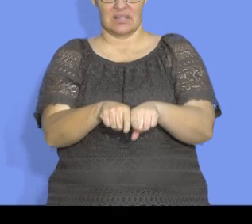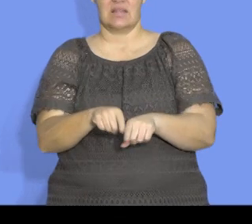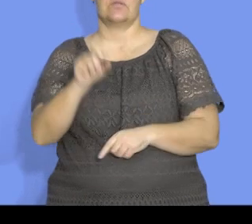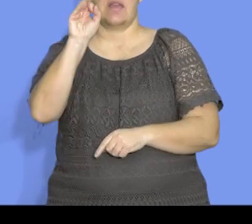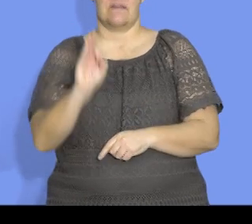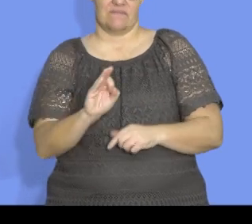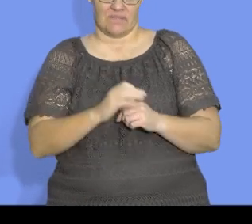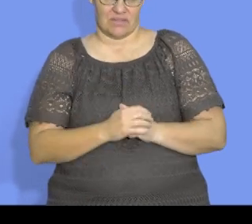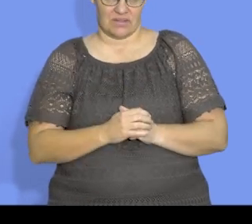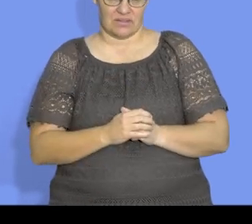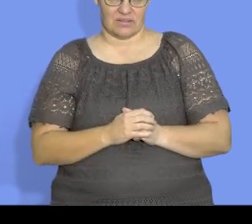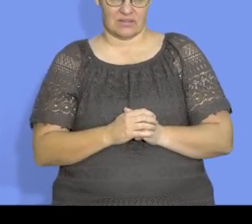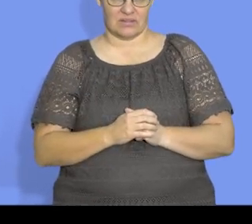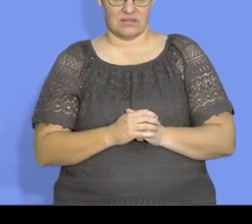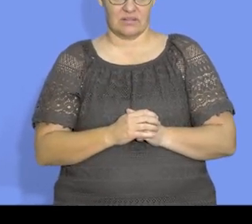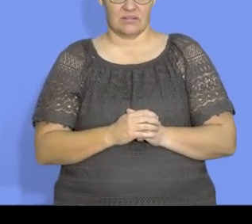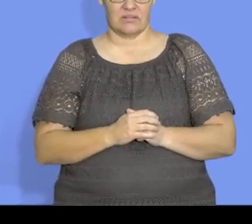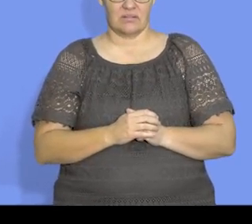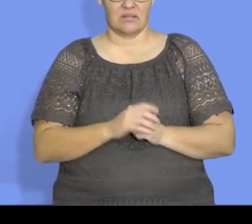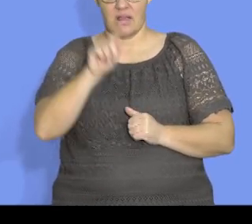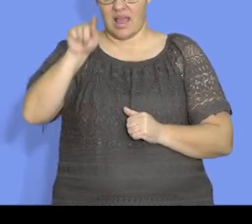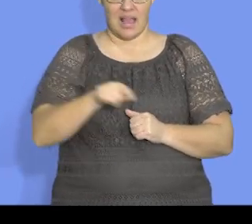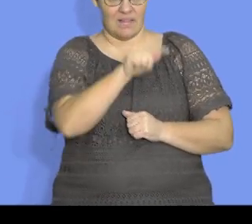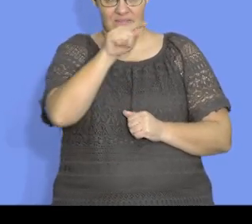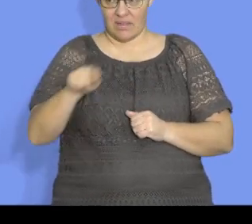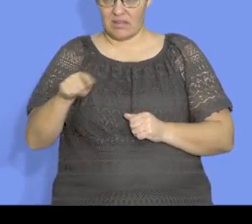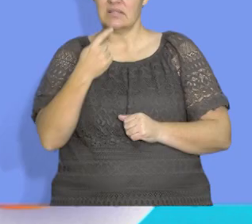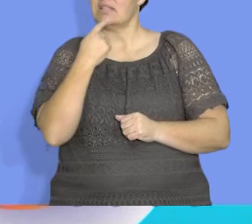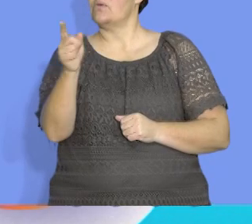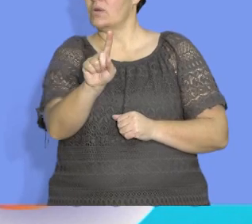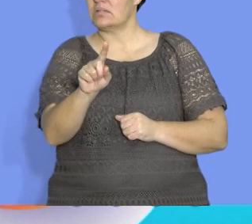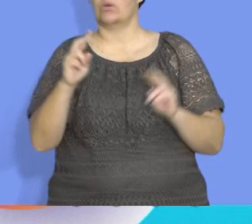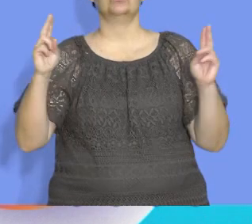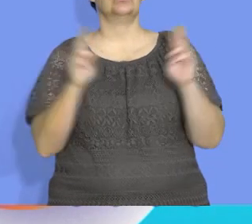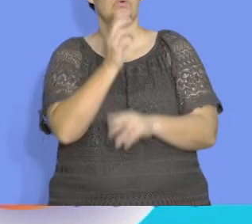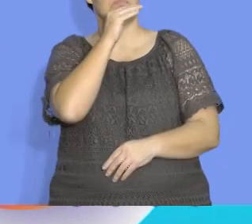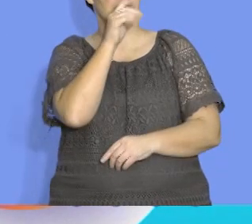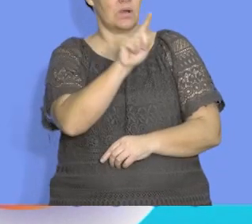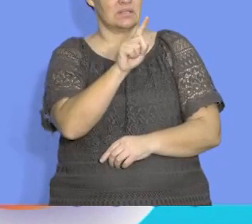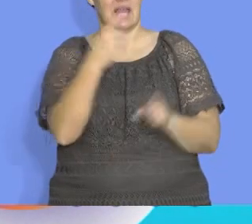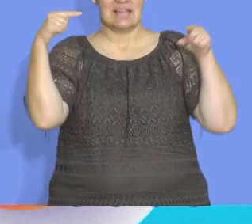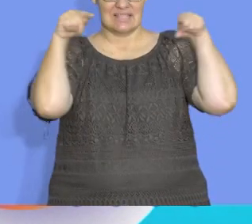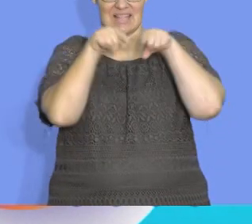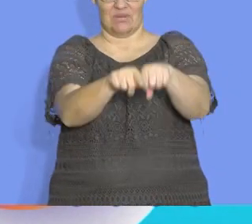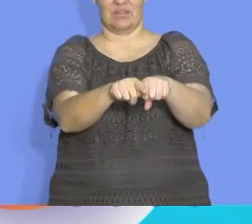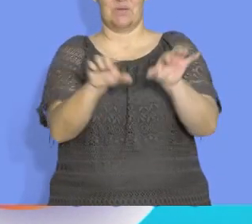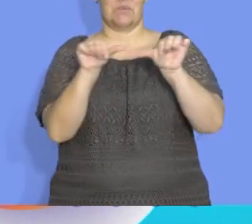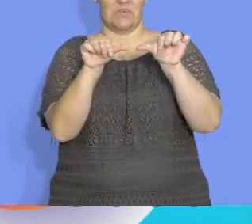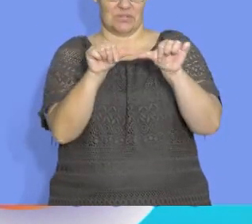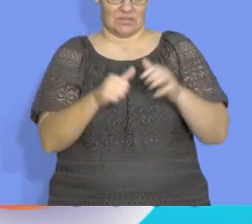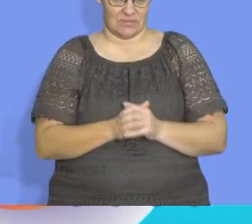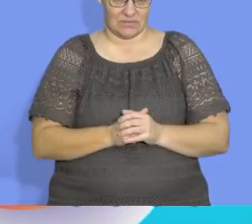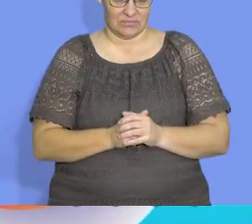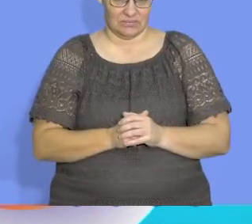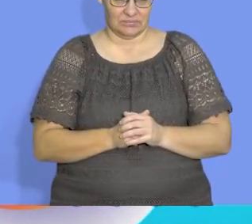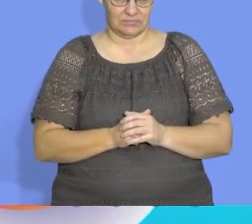f. This little alpha sign says in shorthand directly proportional. But